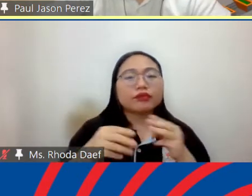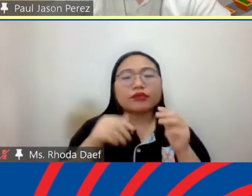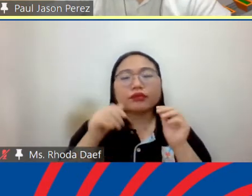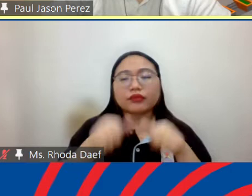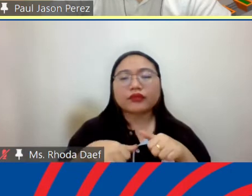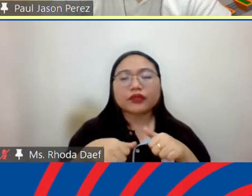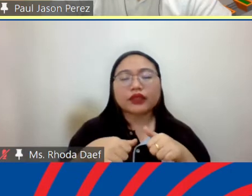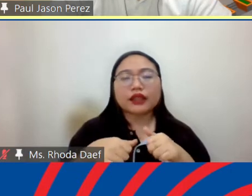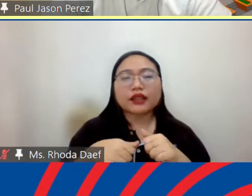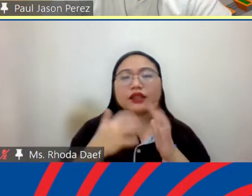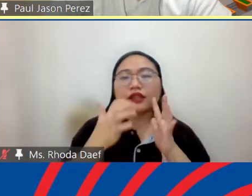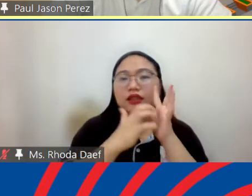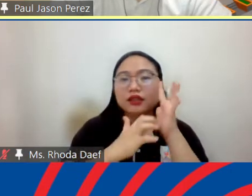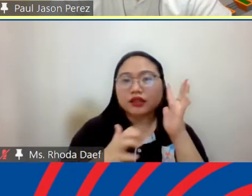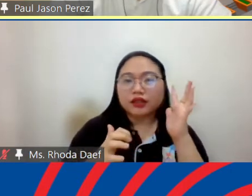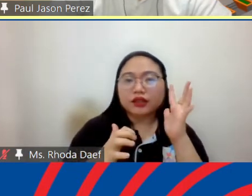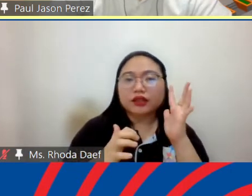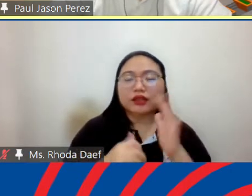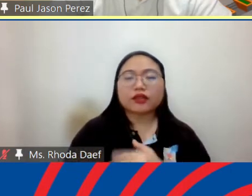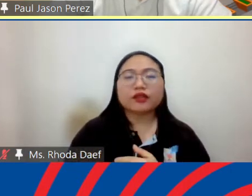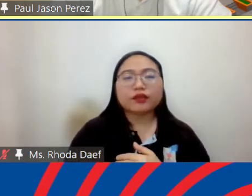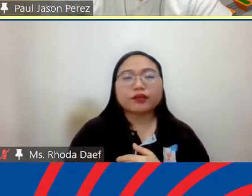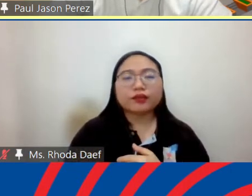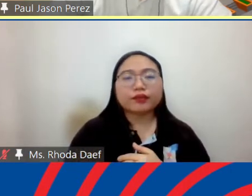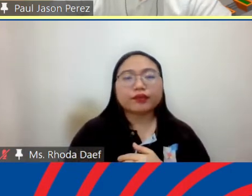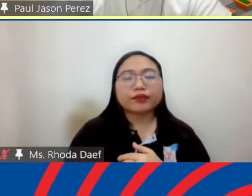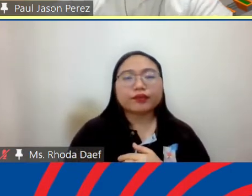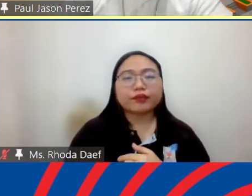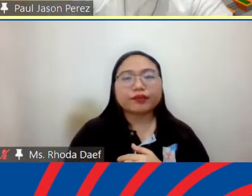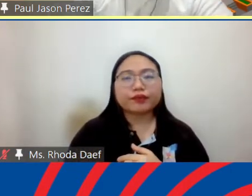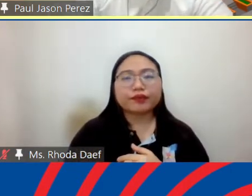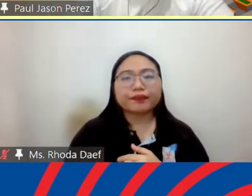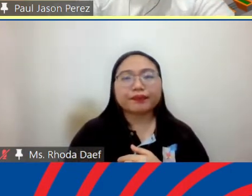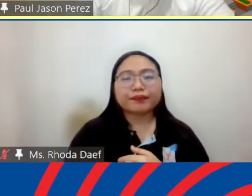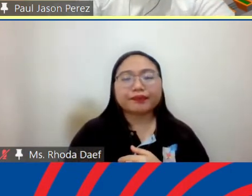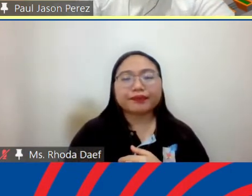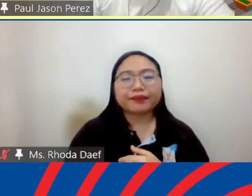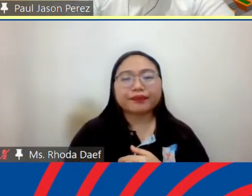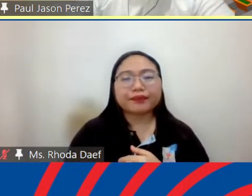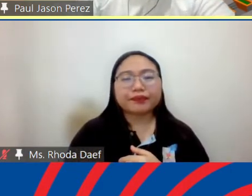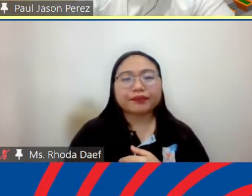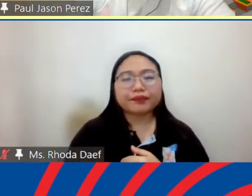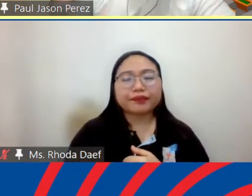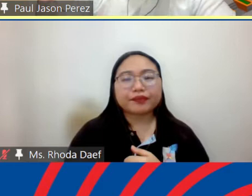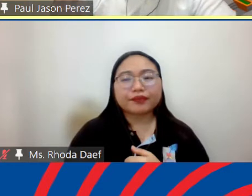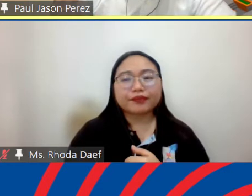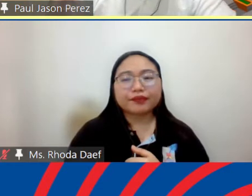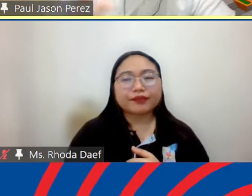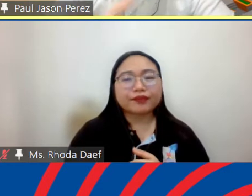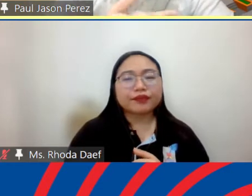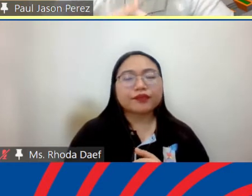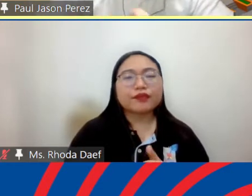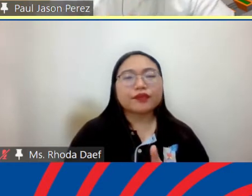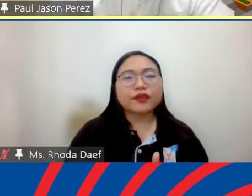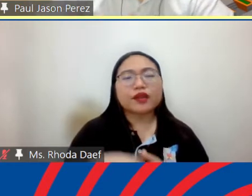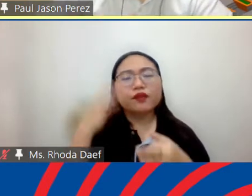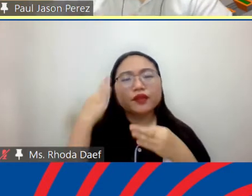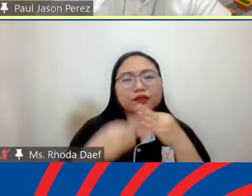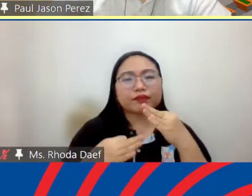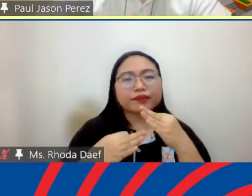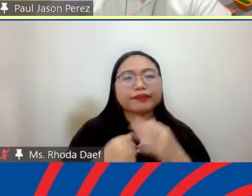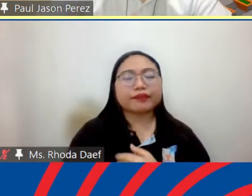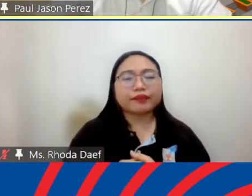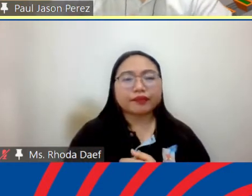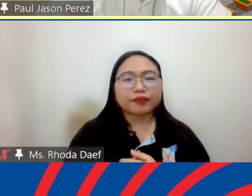cases on fabrication and falsification of data. And then, of course, finally,